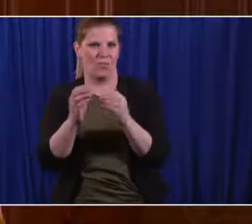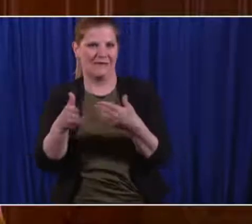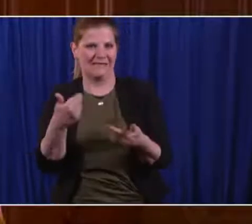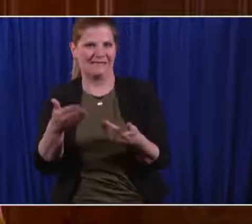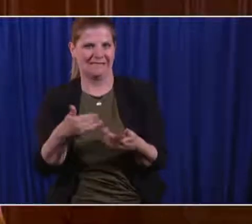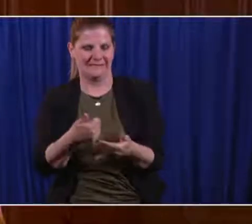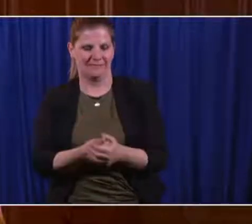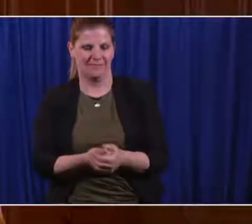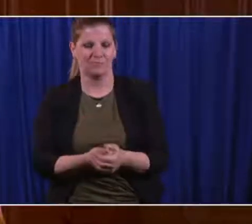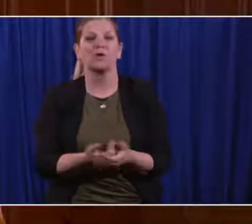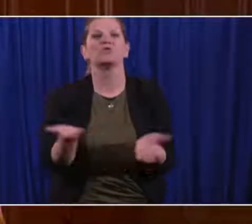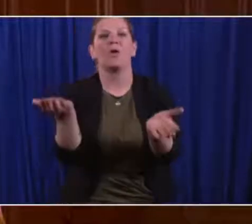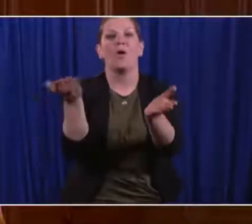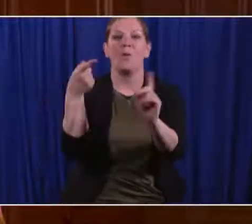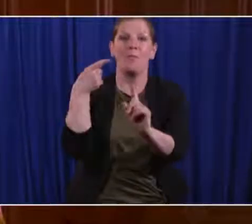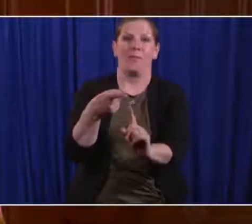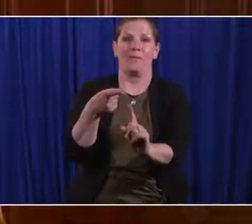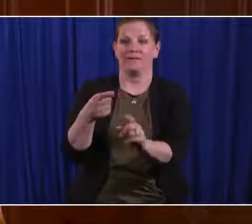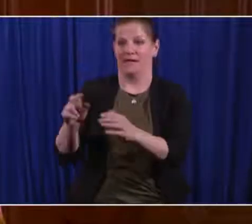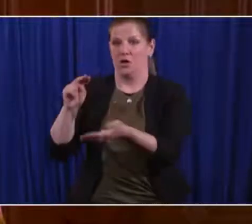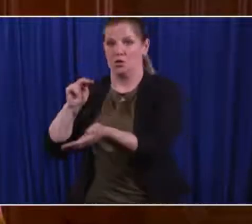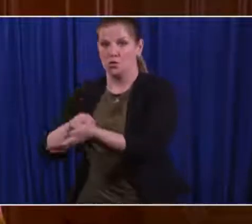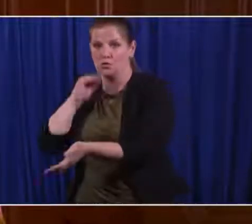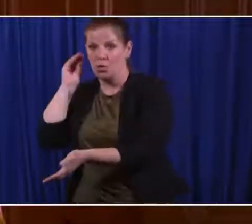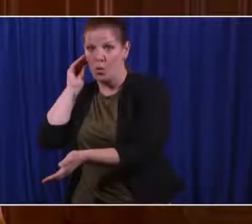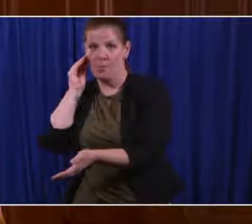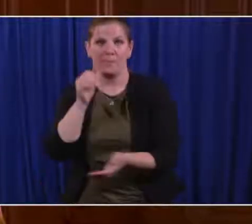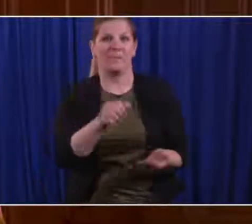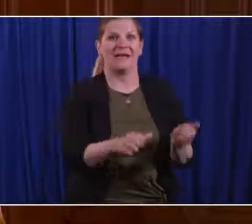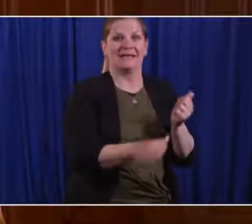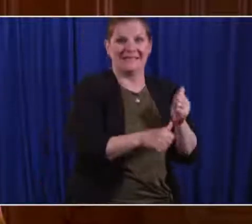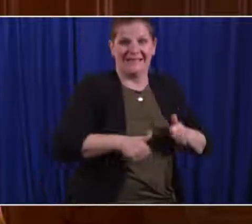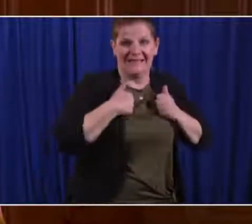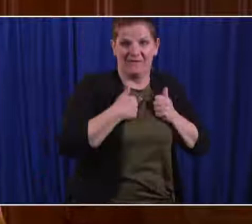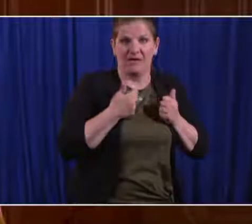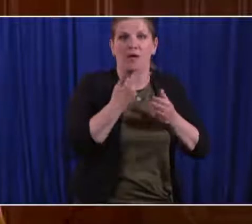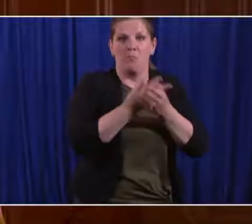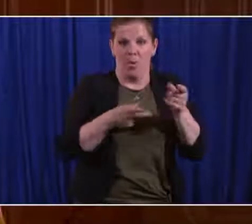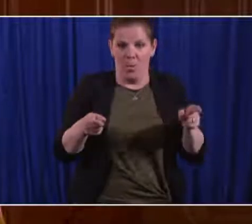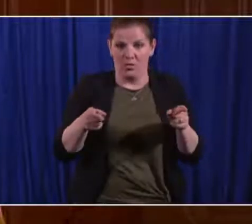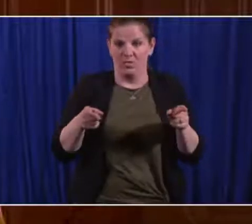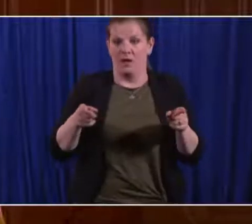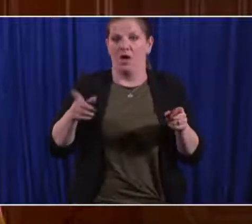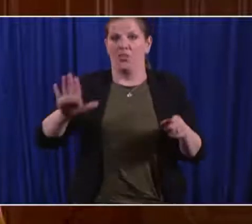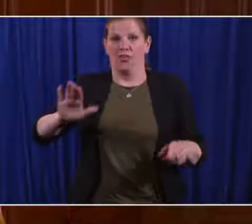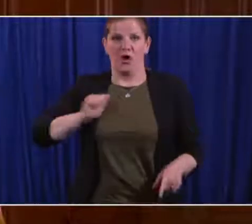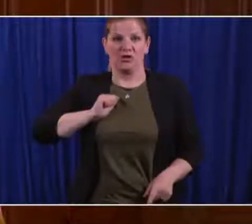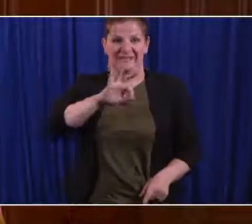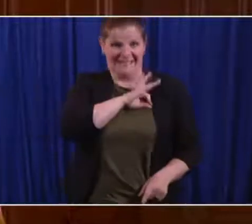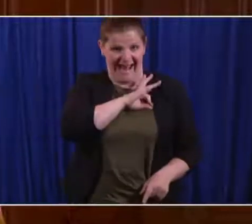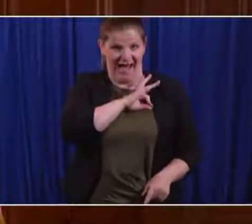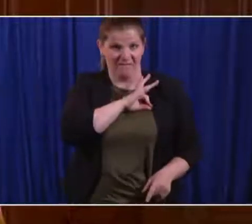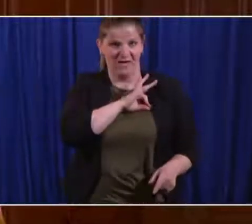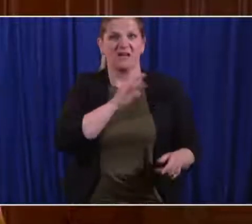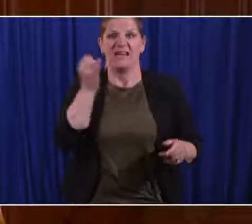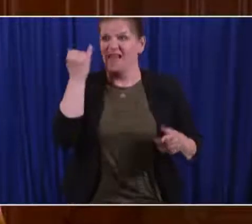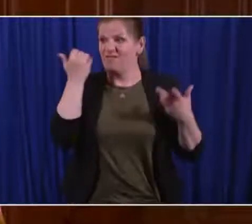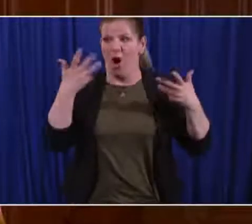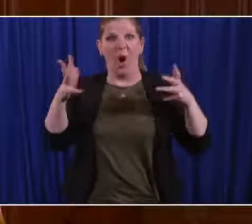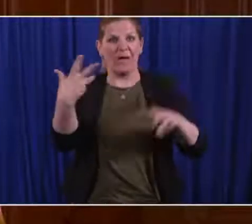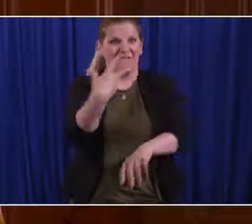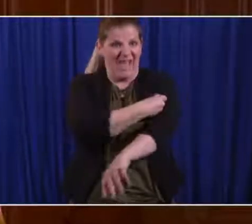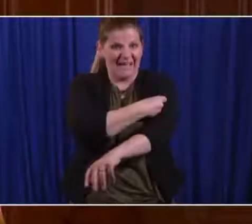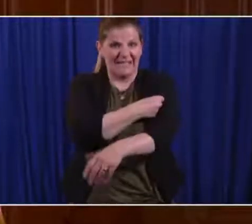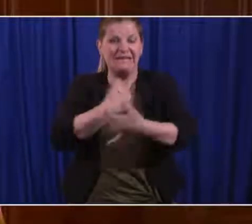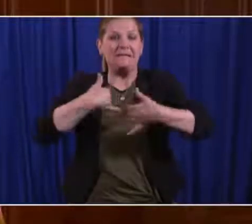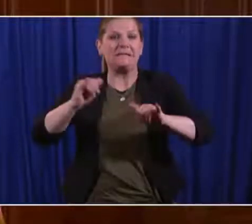assisted living to test vaccinated staff once per week. So if you are a staff member and you work in a